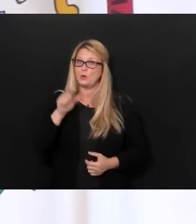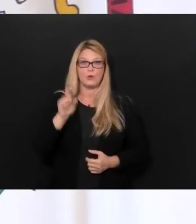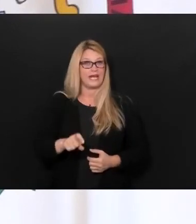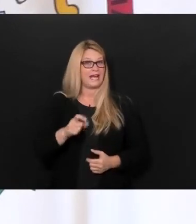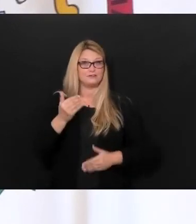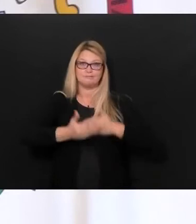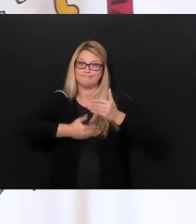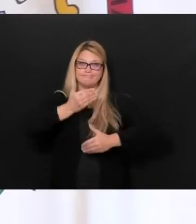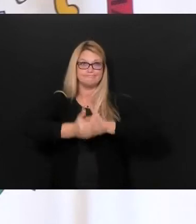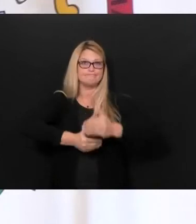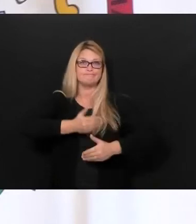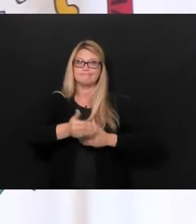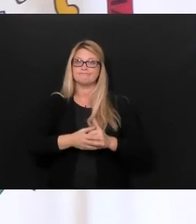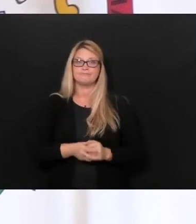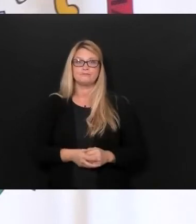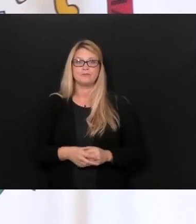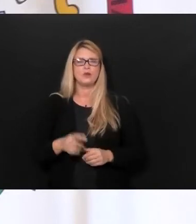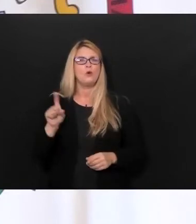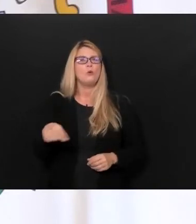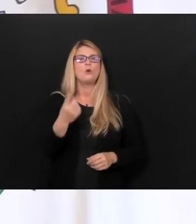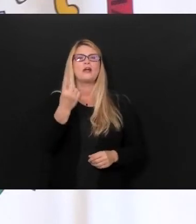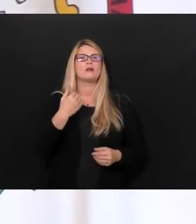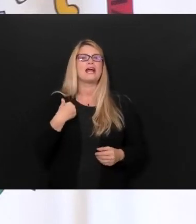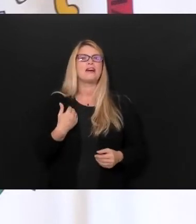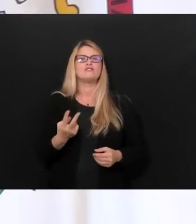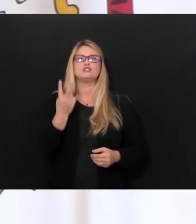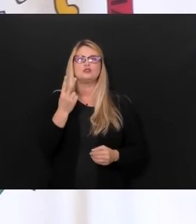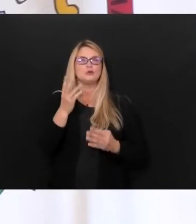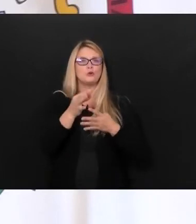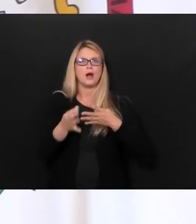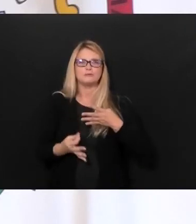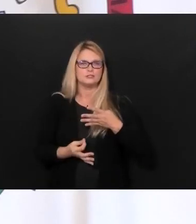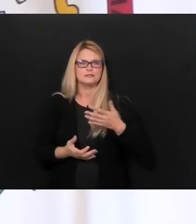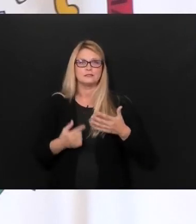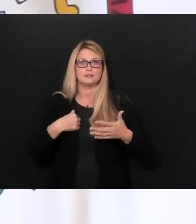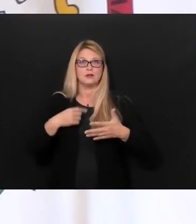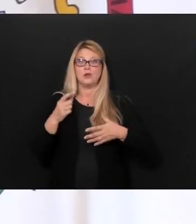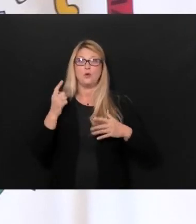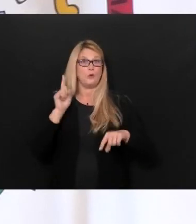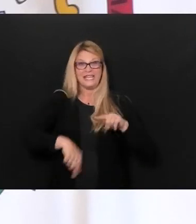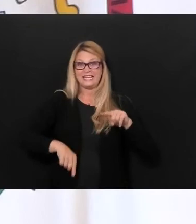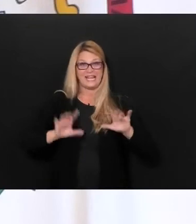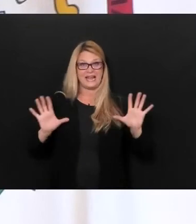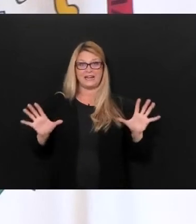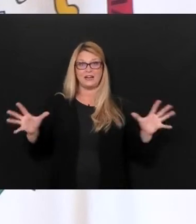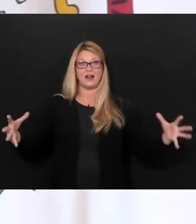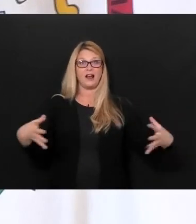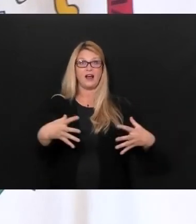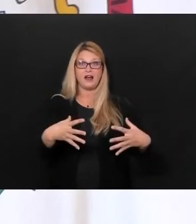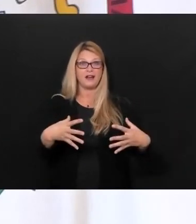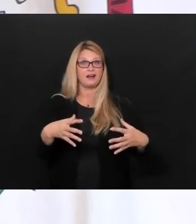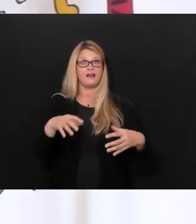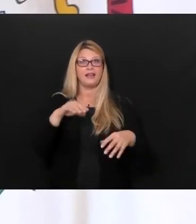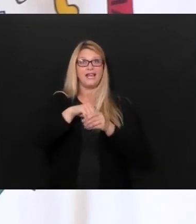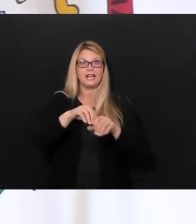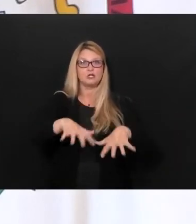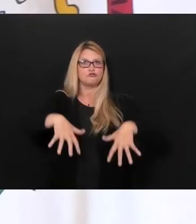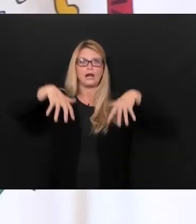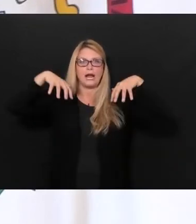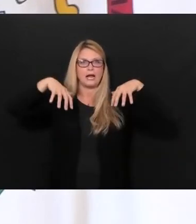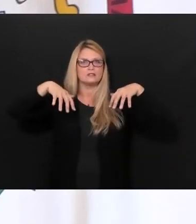move. We only have two choices. We cannot all come together right now. We cannot have a